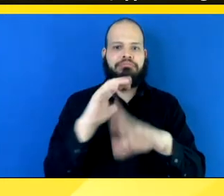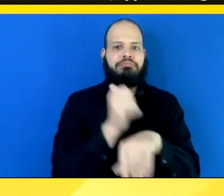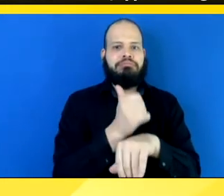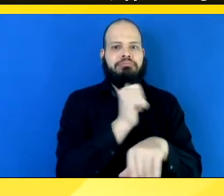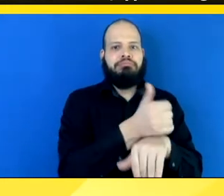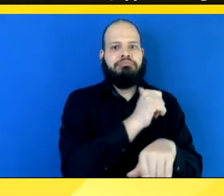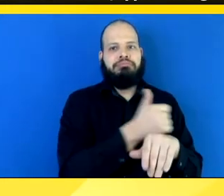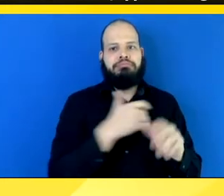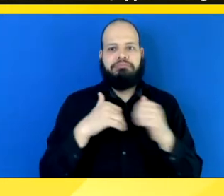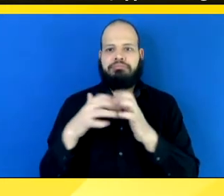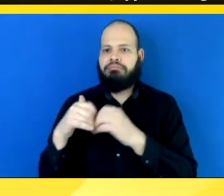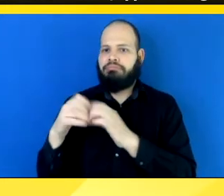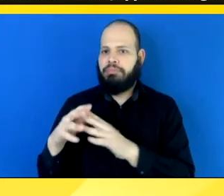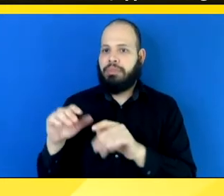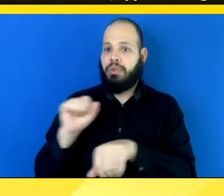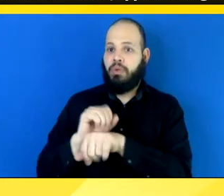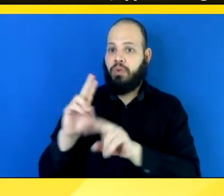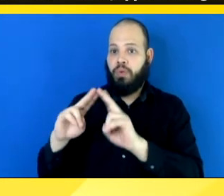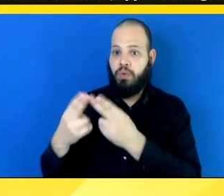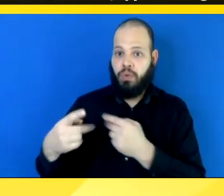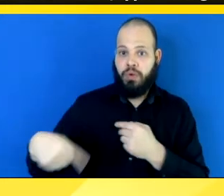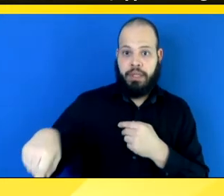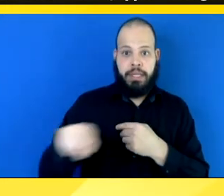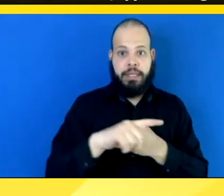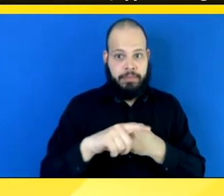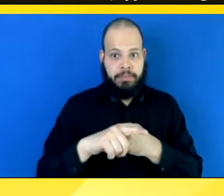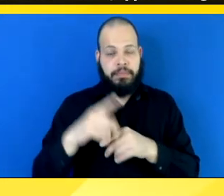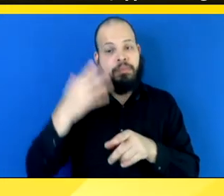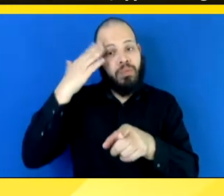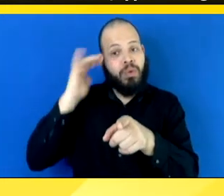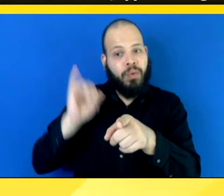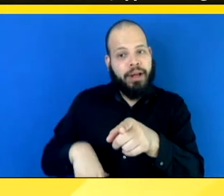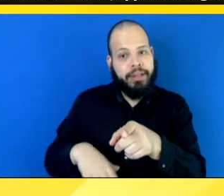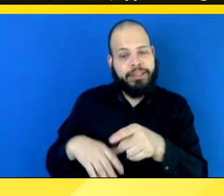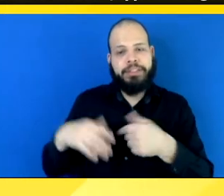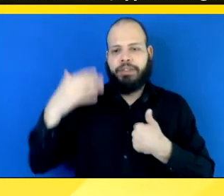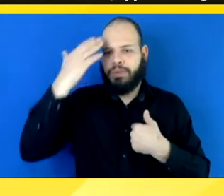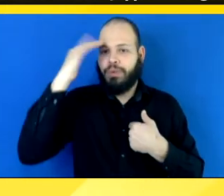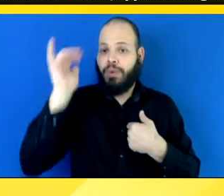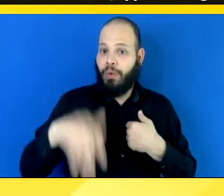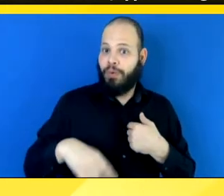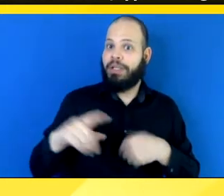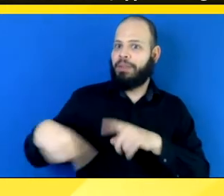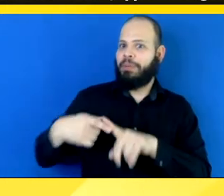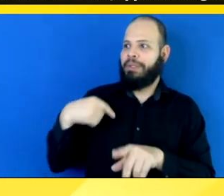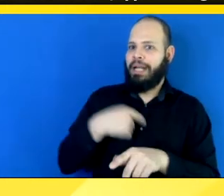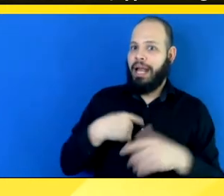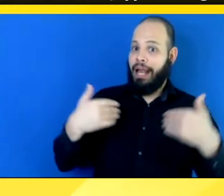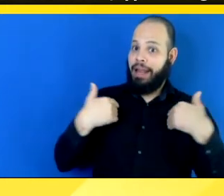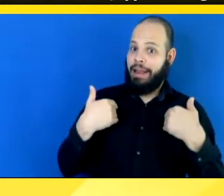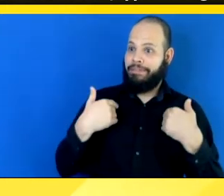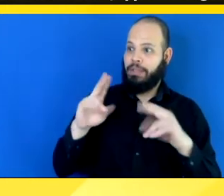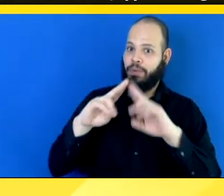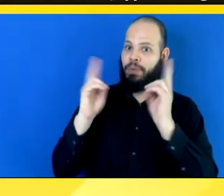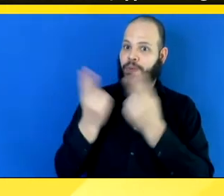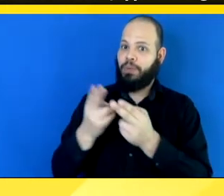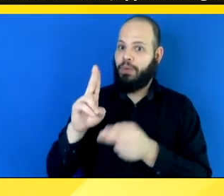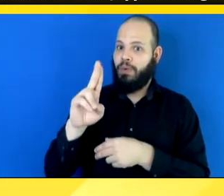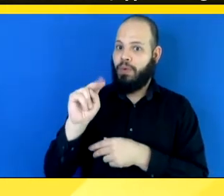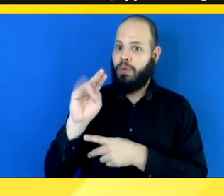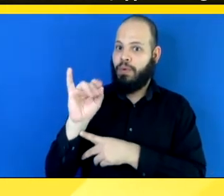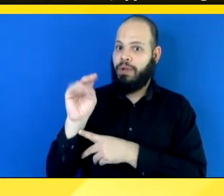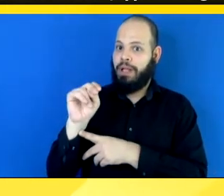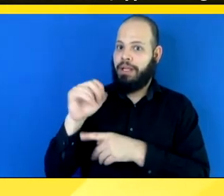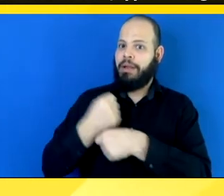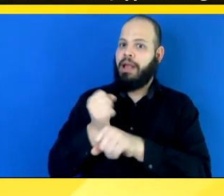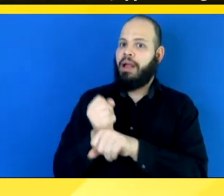that. They understand the union difference. They know unions strengthen our economy, unions strengthen our communities, and